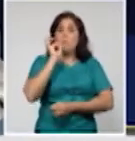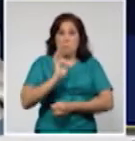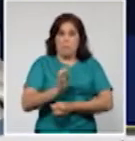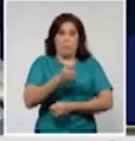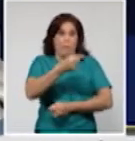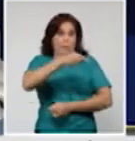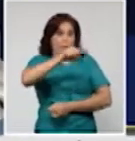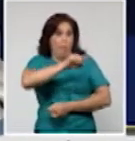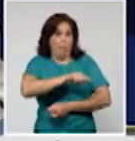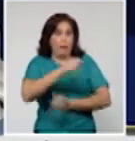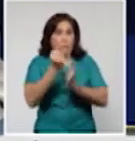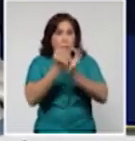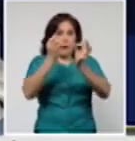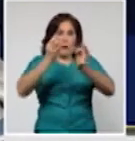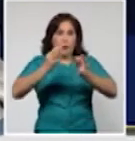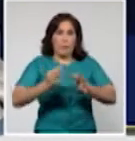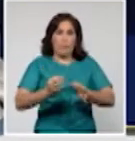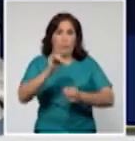Hospital.